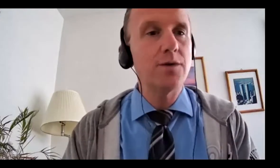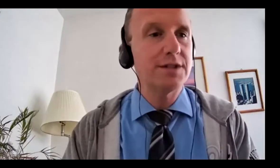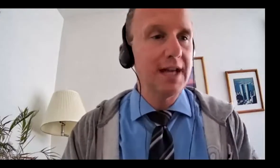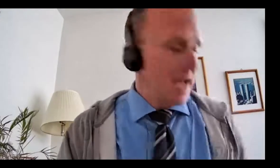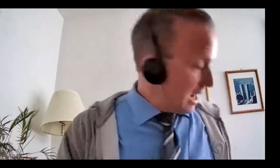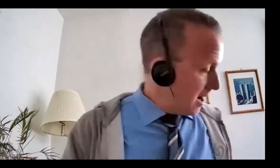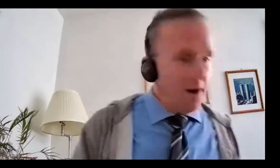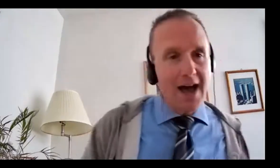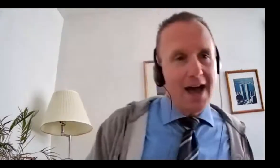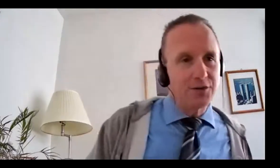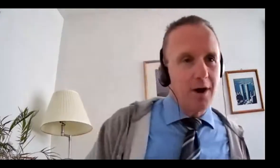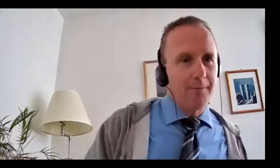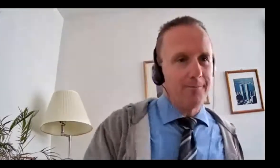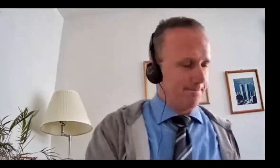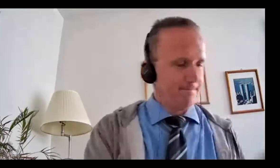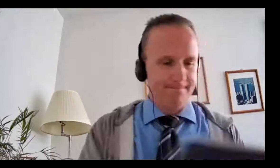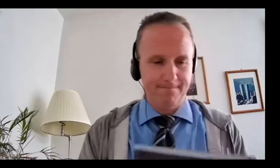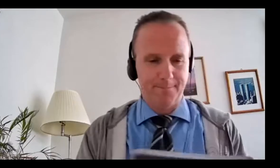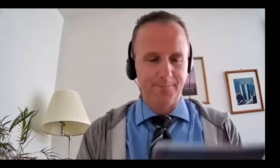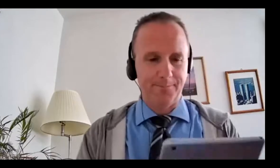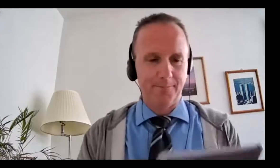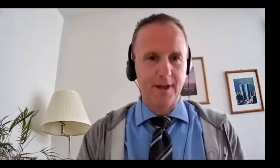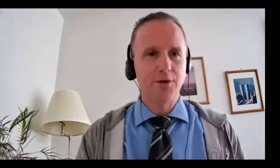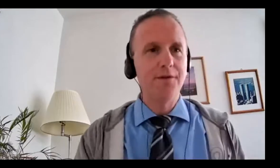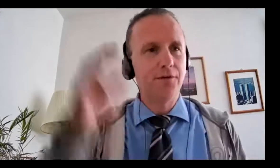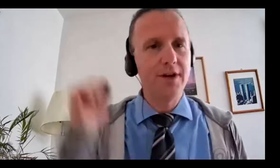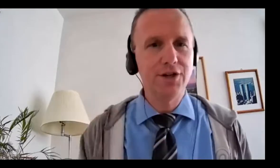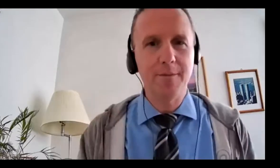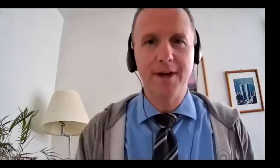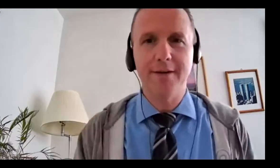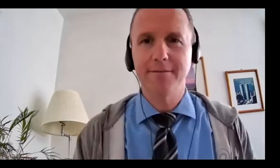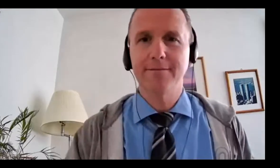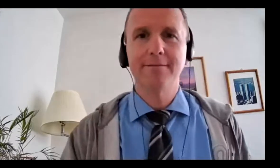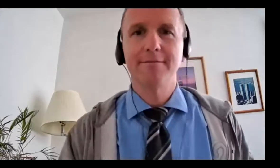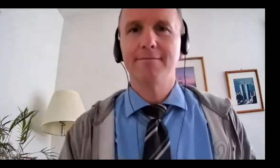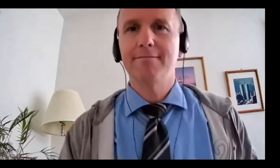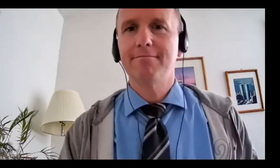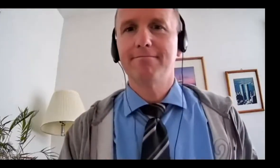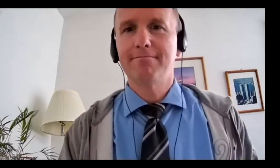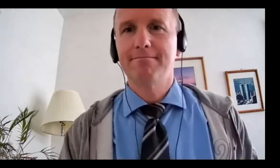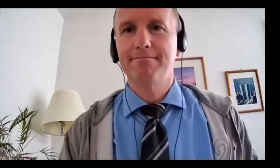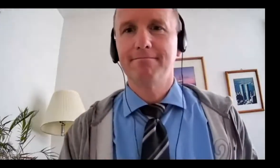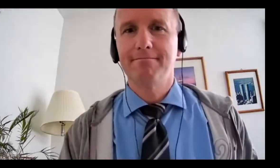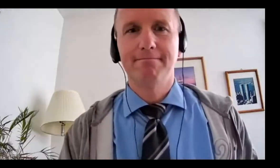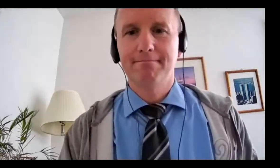short notes as well. So feel free to jump in.